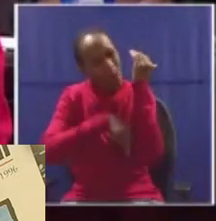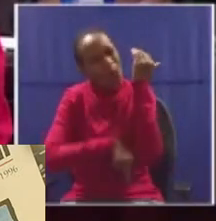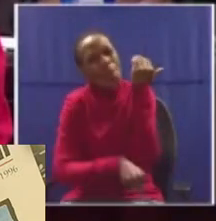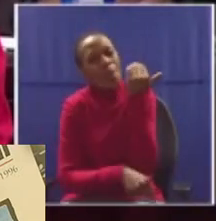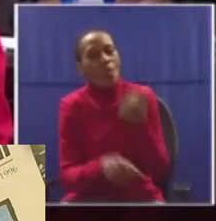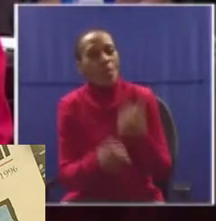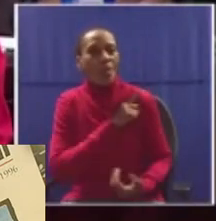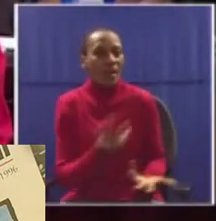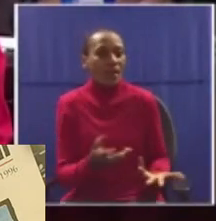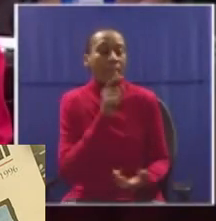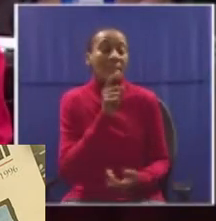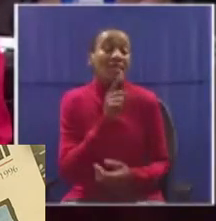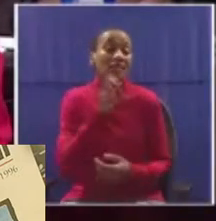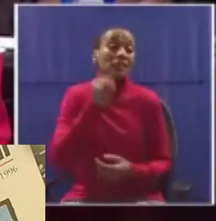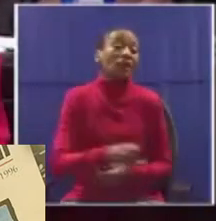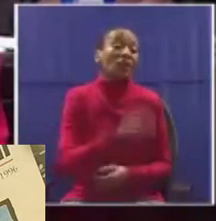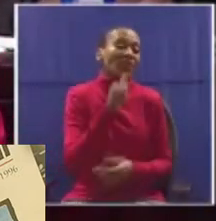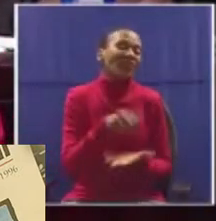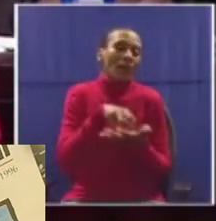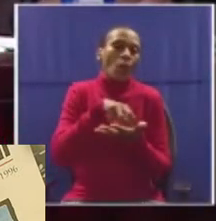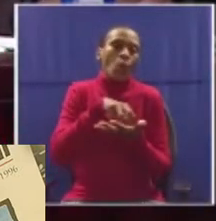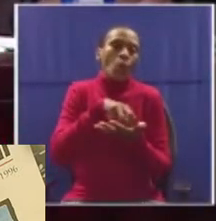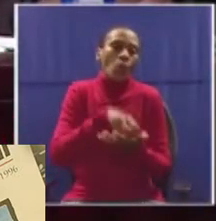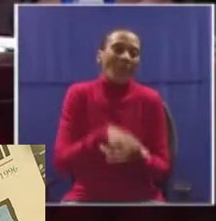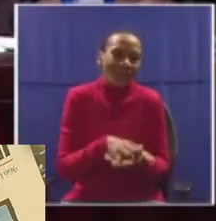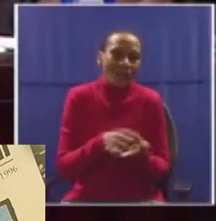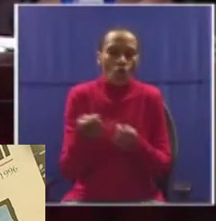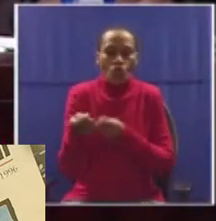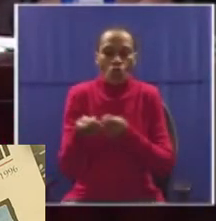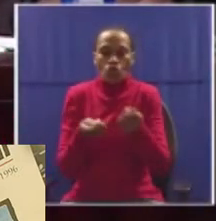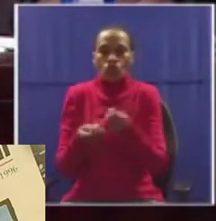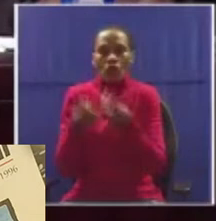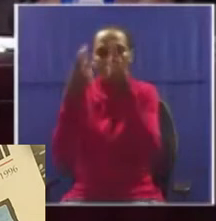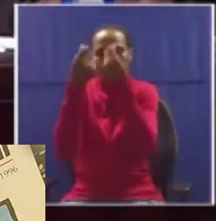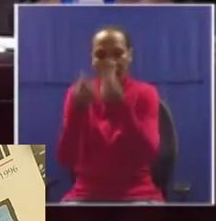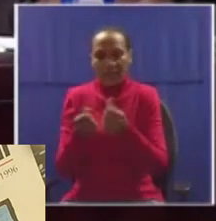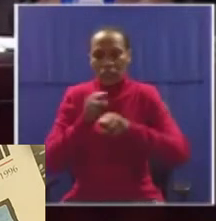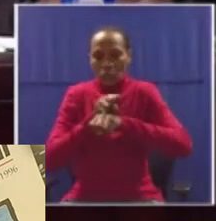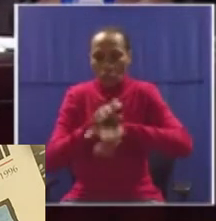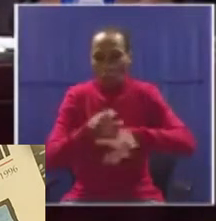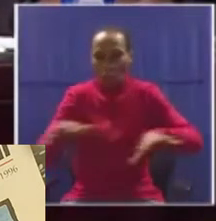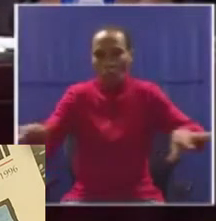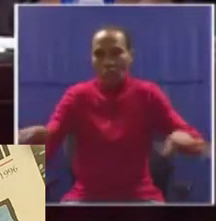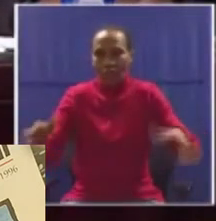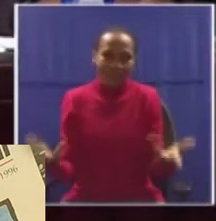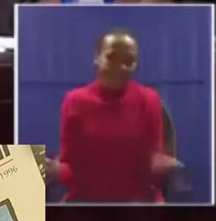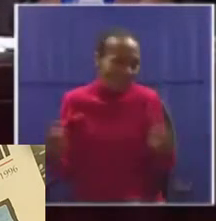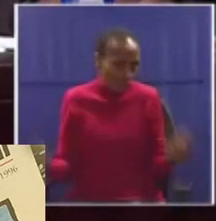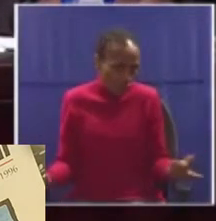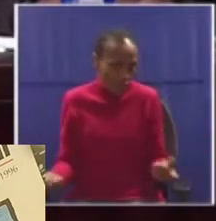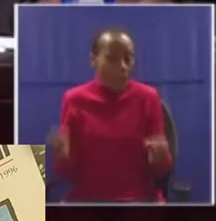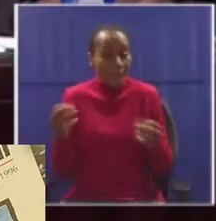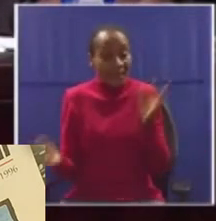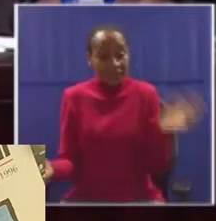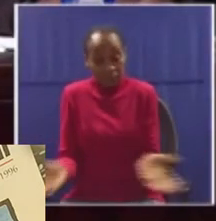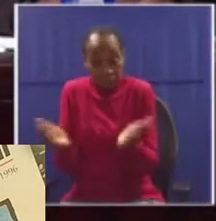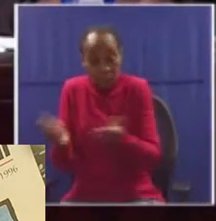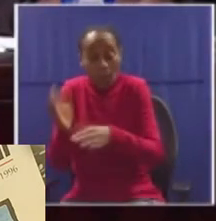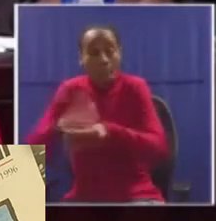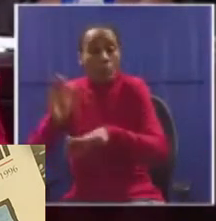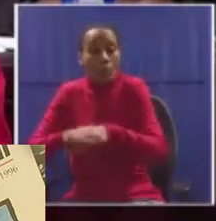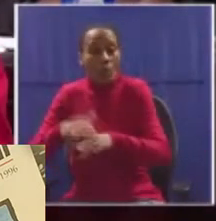that the country has weak measures to combat illicit Financial flows and the financing of terrorist activities